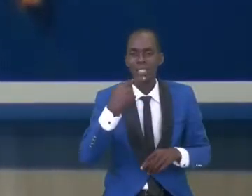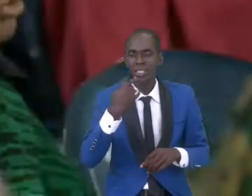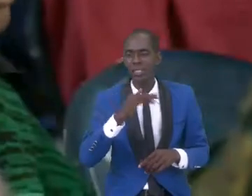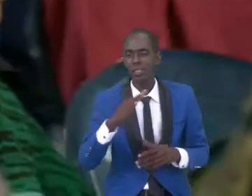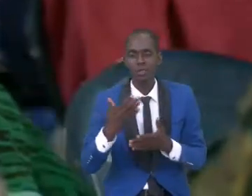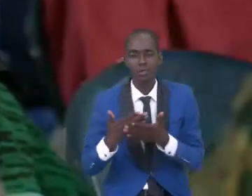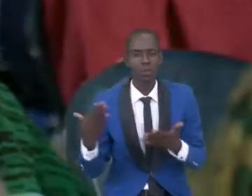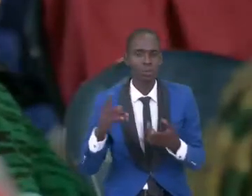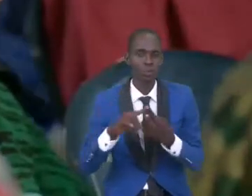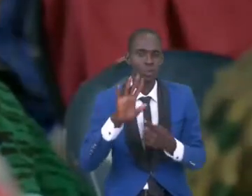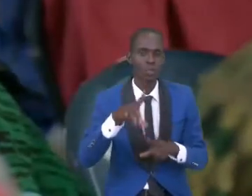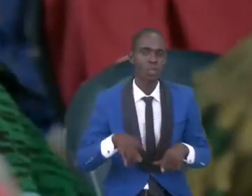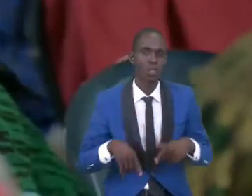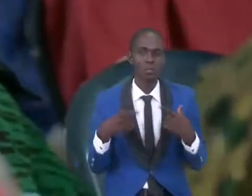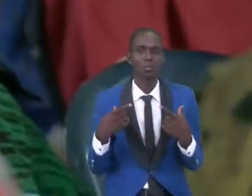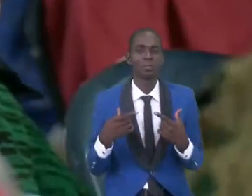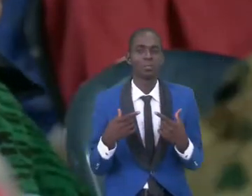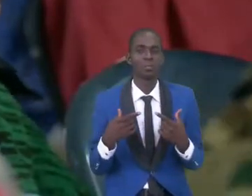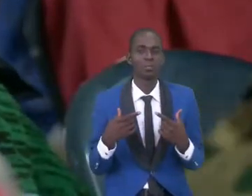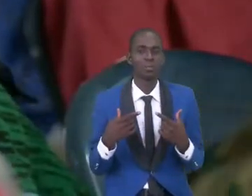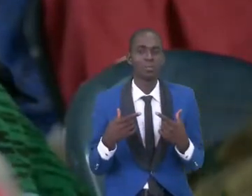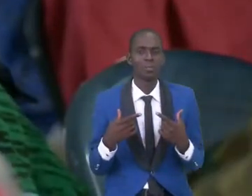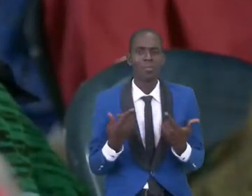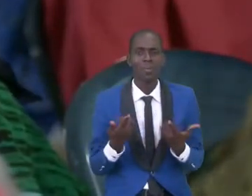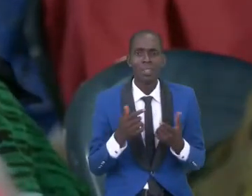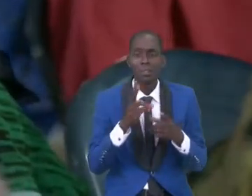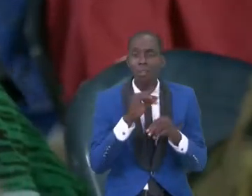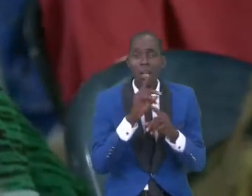now. Let me hear you.